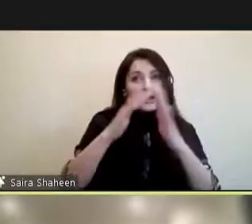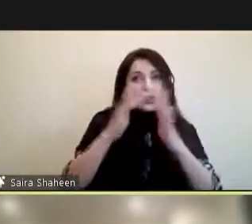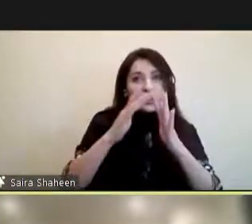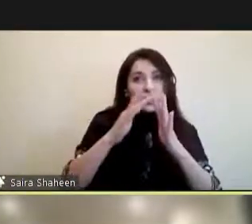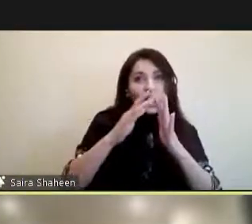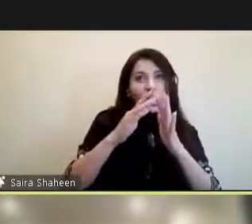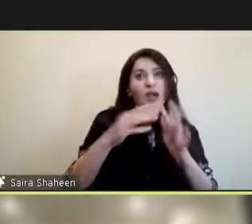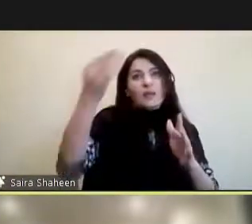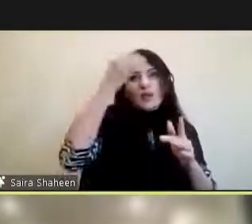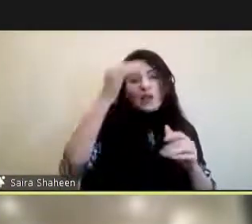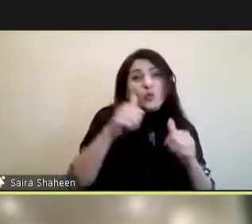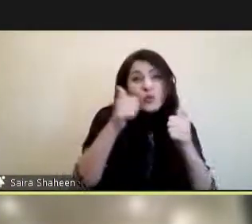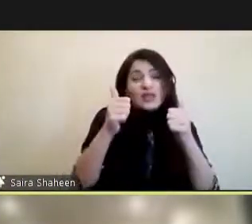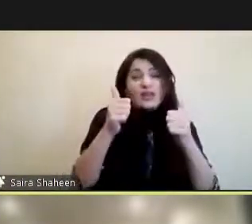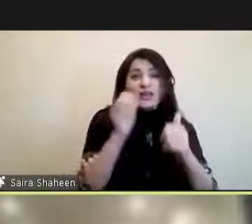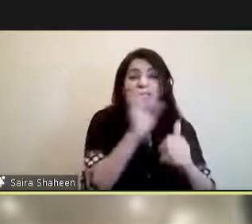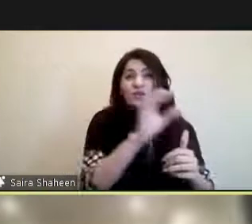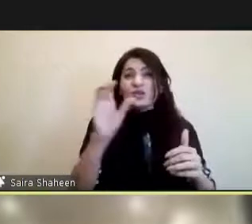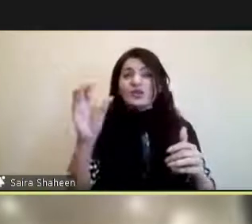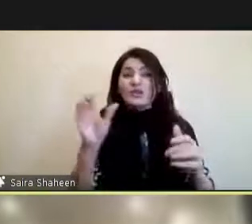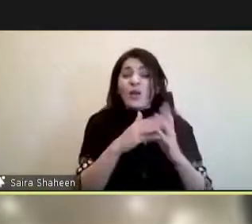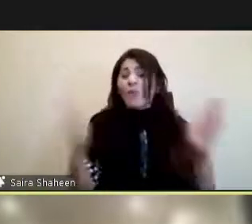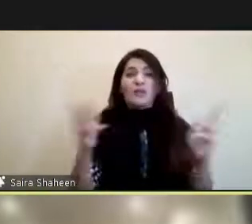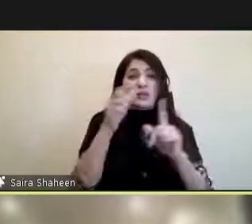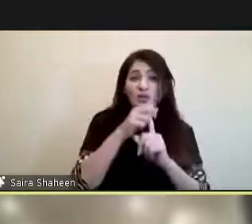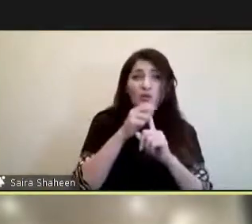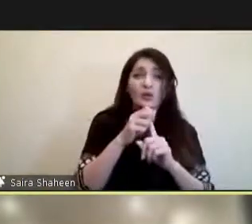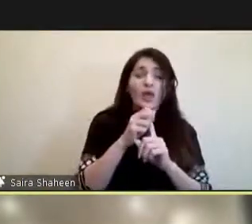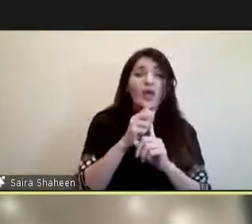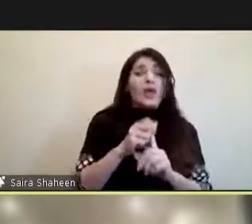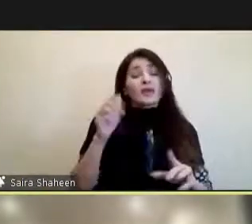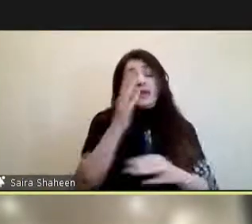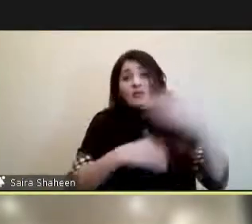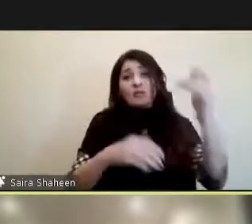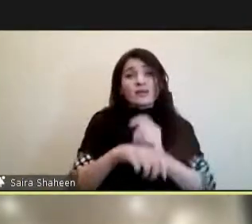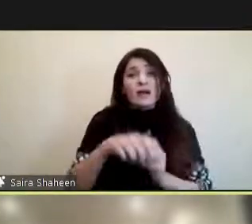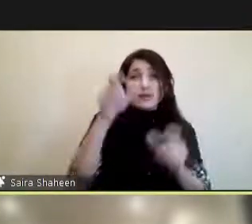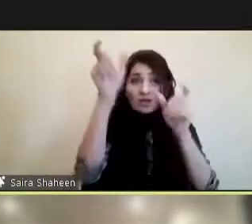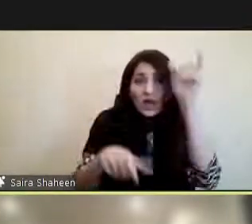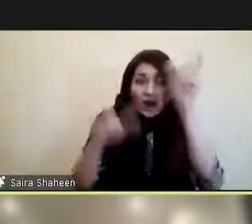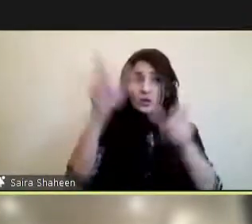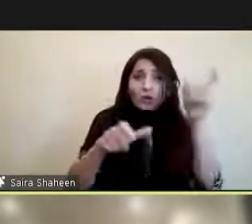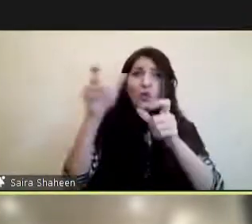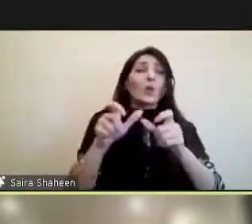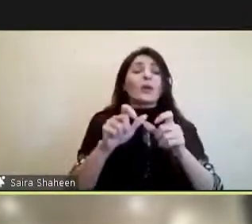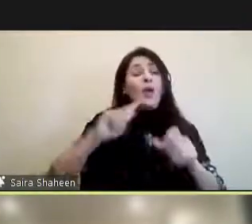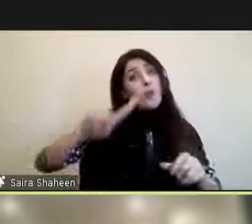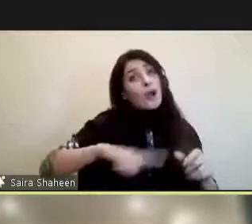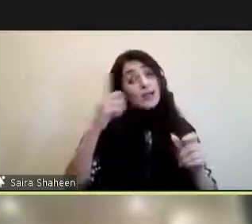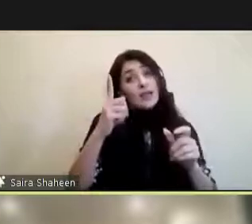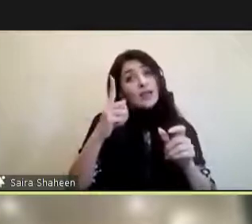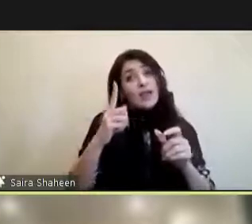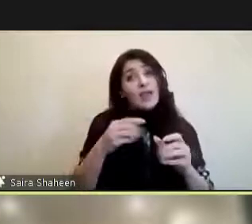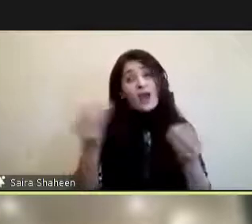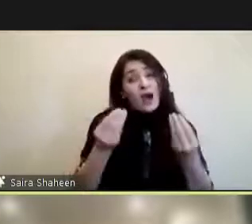with disabilities to live independently and participate fully in an increasingly digital world.